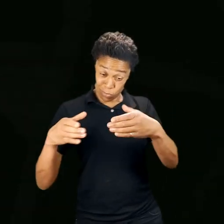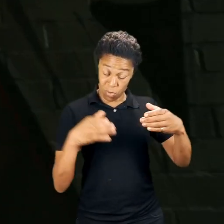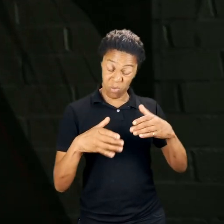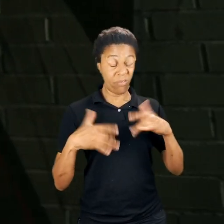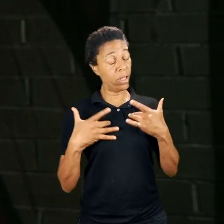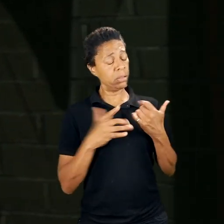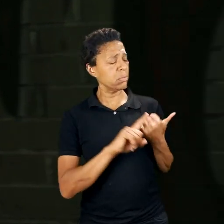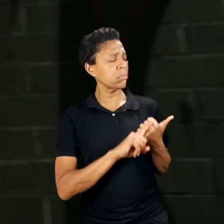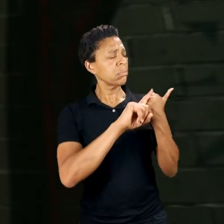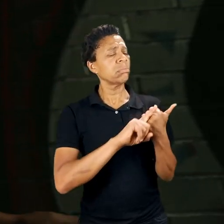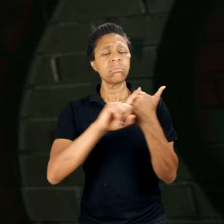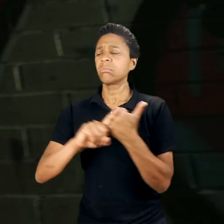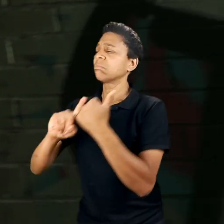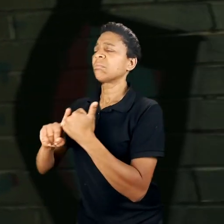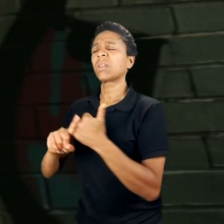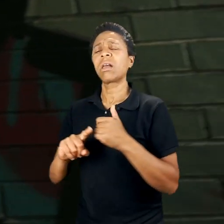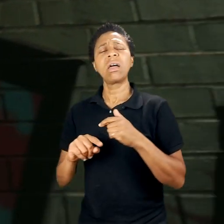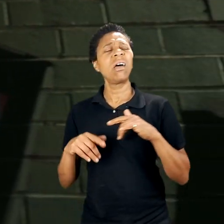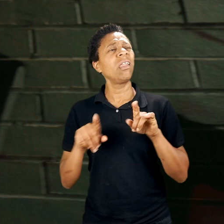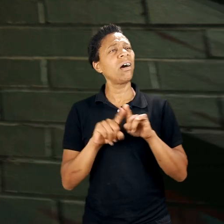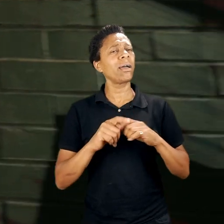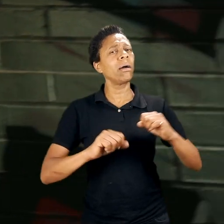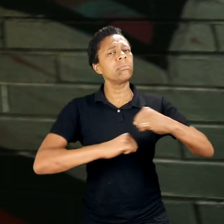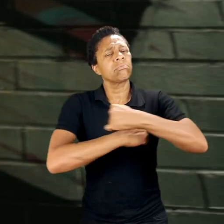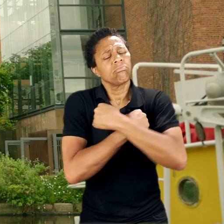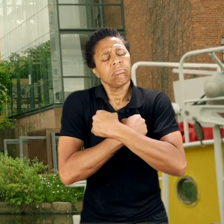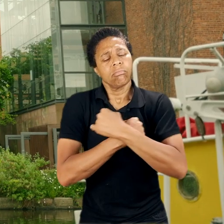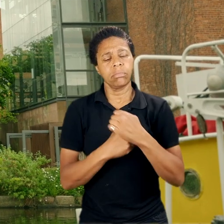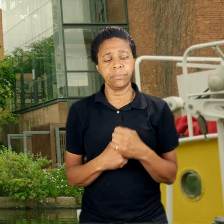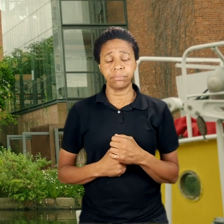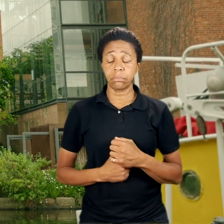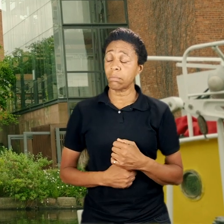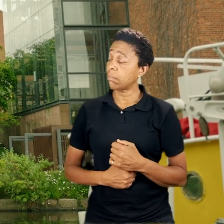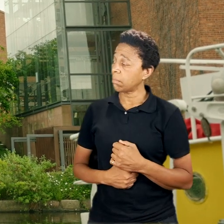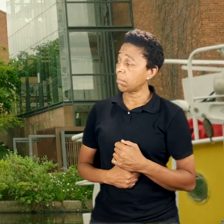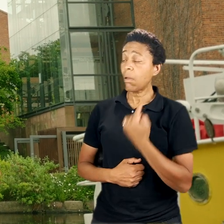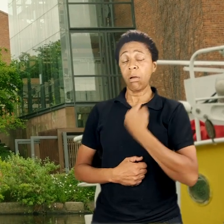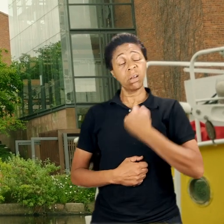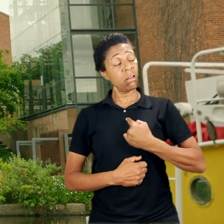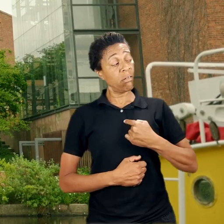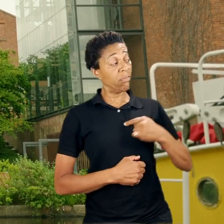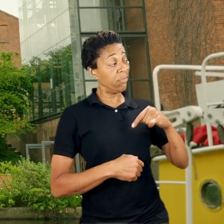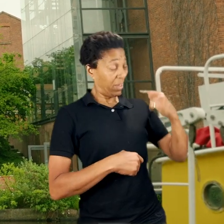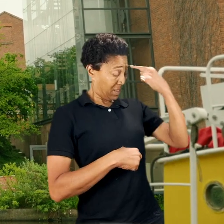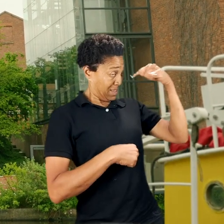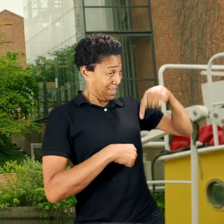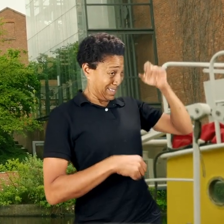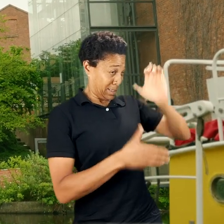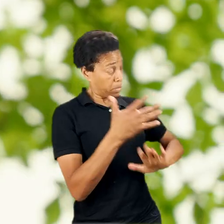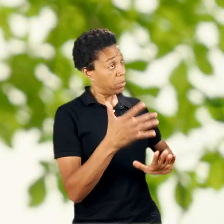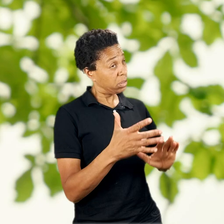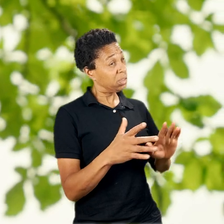it feels really supportive and very it feels like a nice hug personally the experience mostly